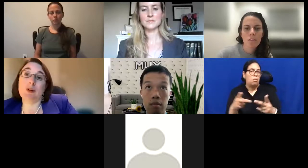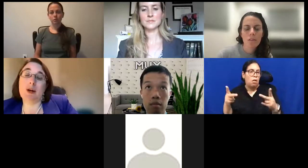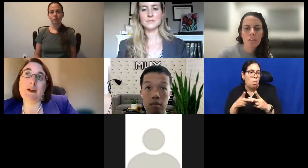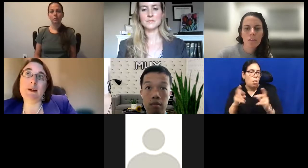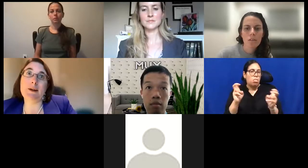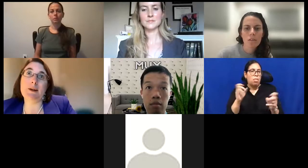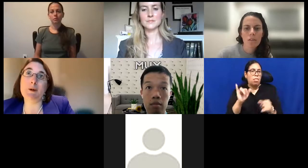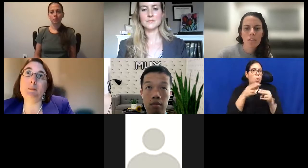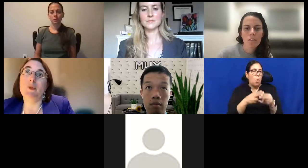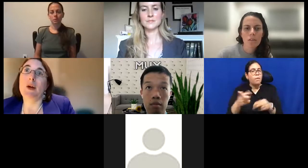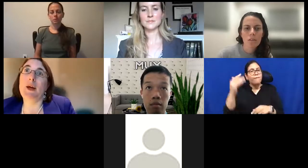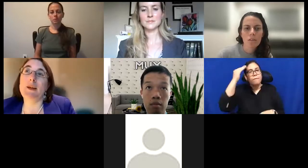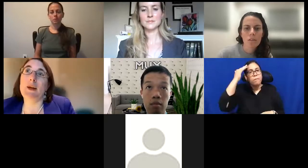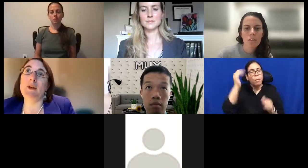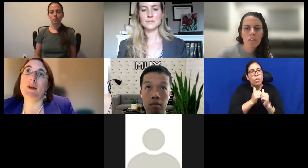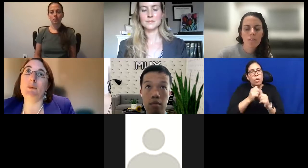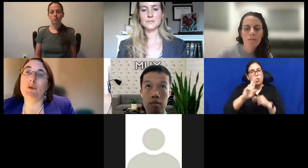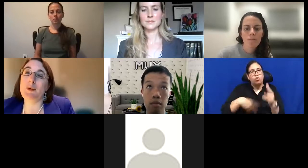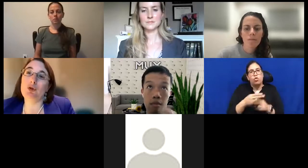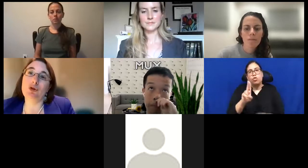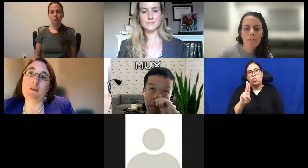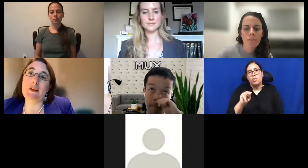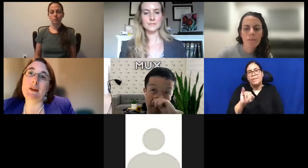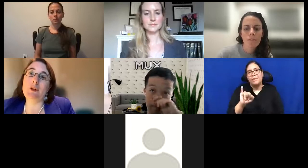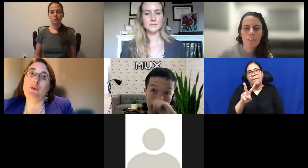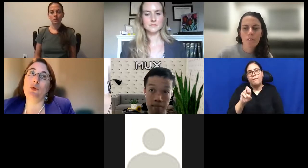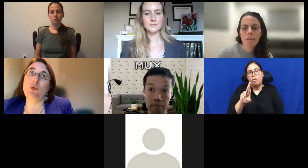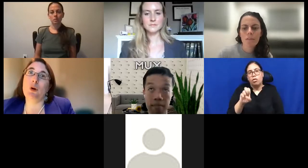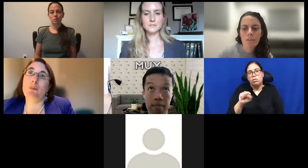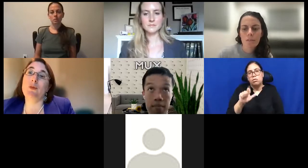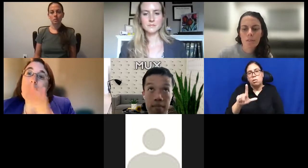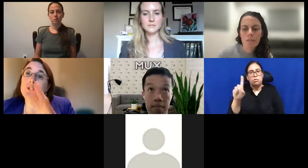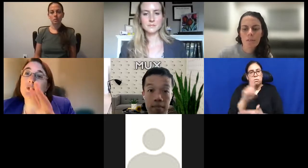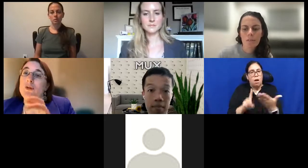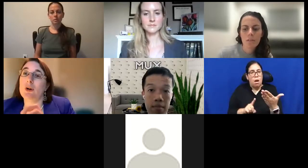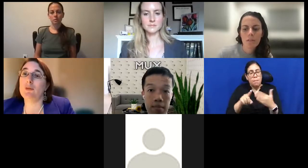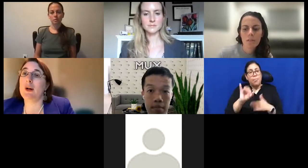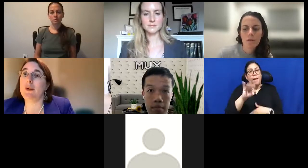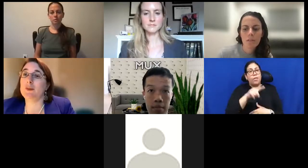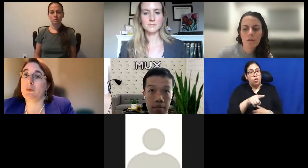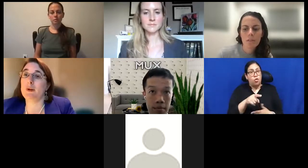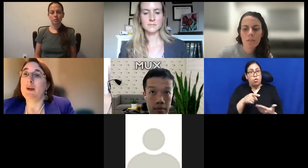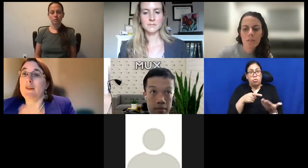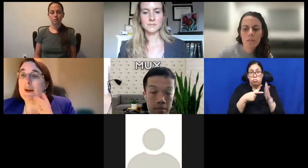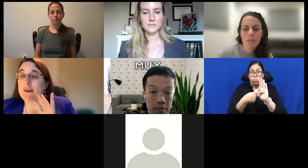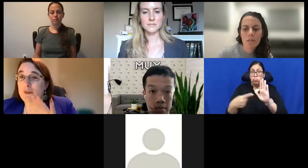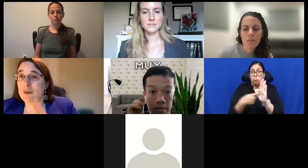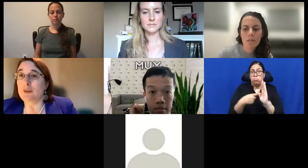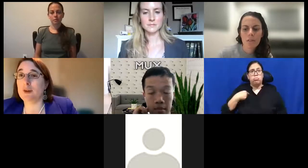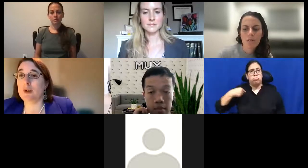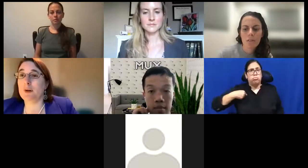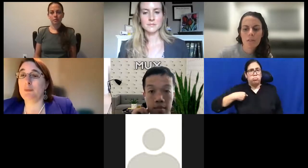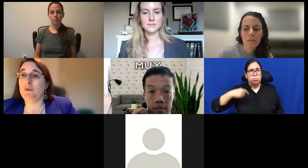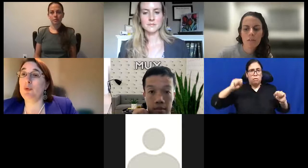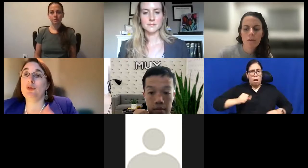universal design, and really making sure that if you are presenting yourself as someone that can